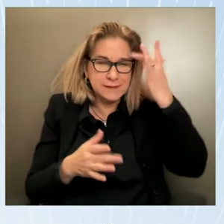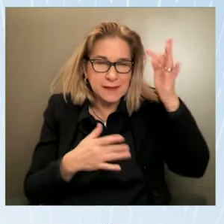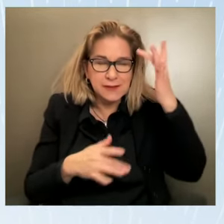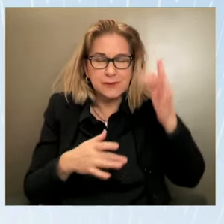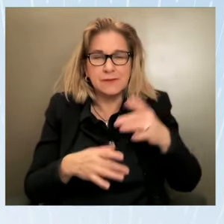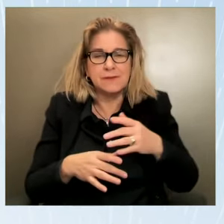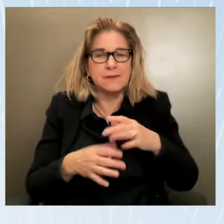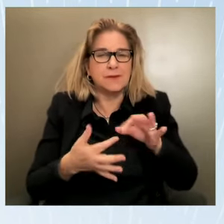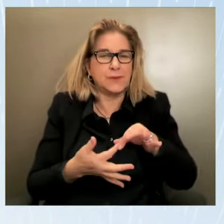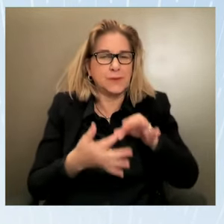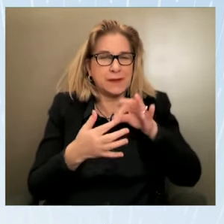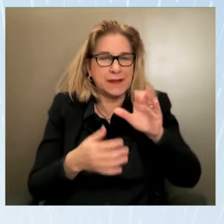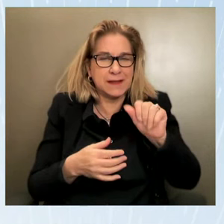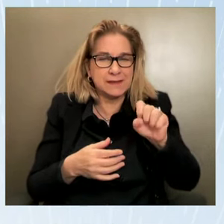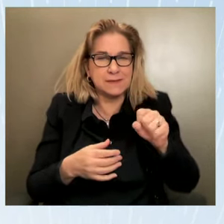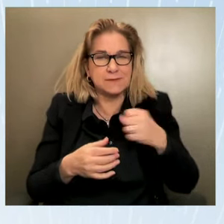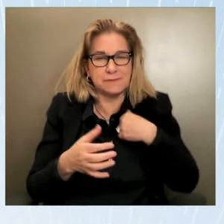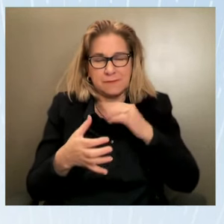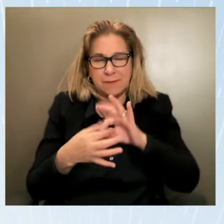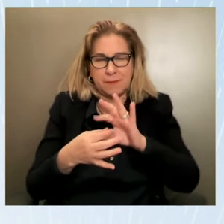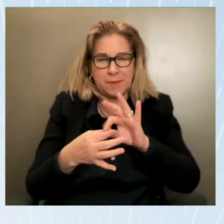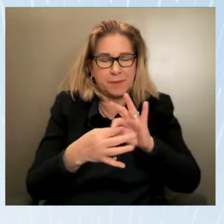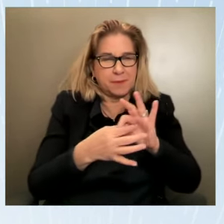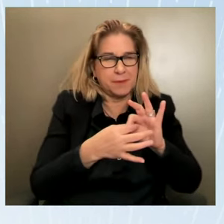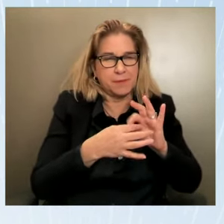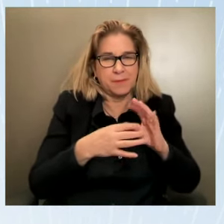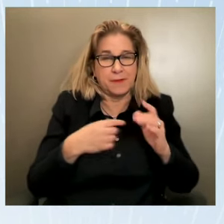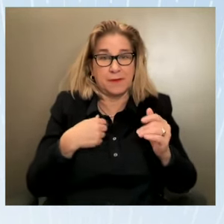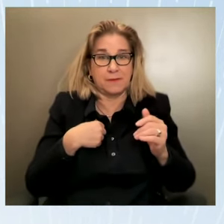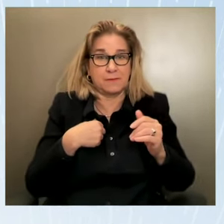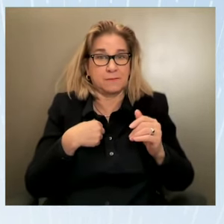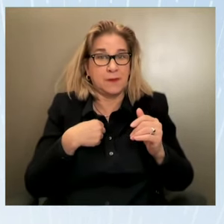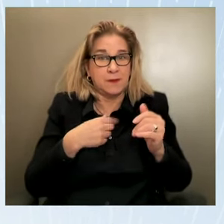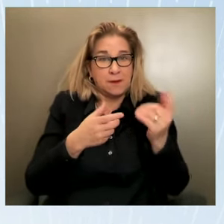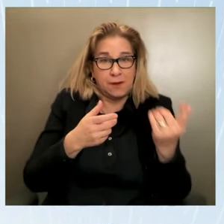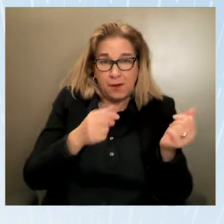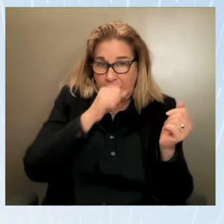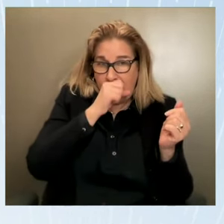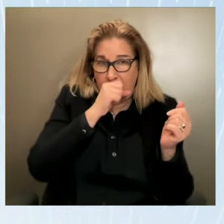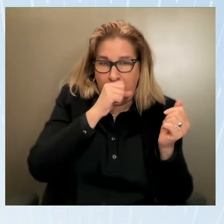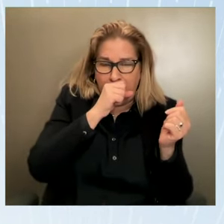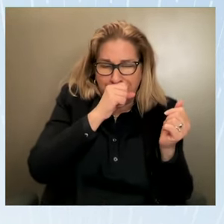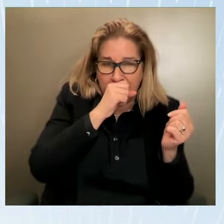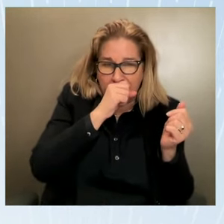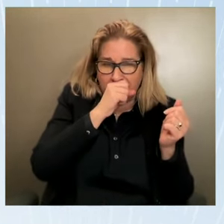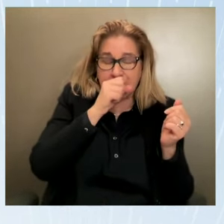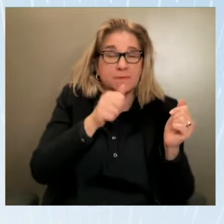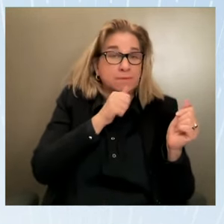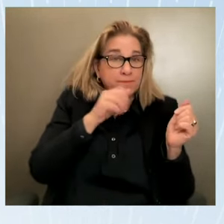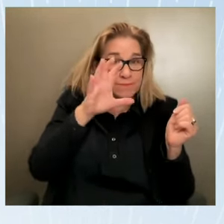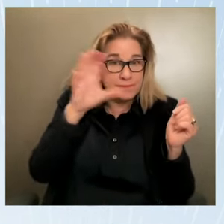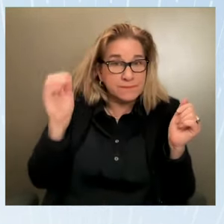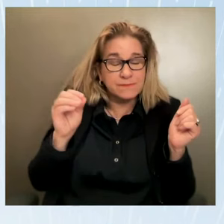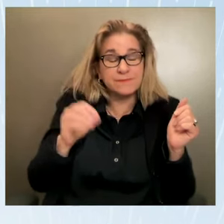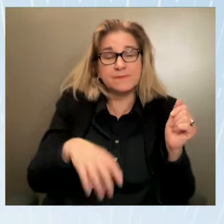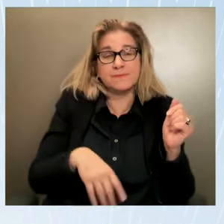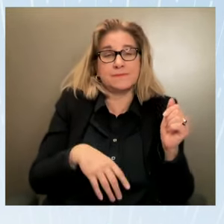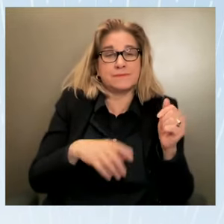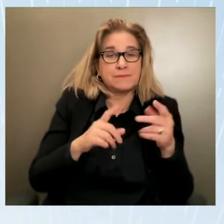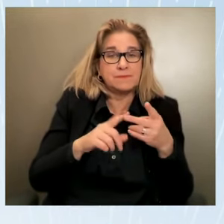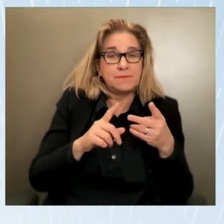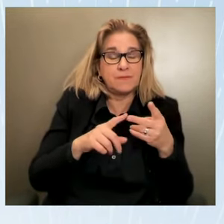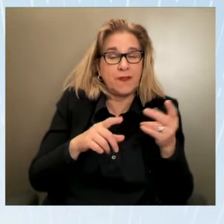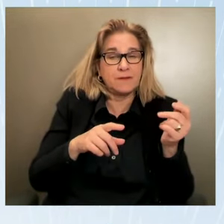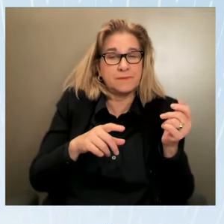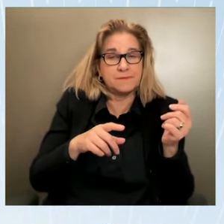NGOs, with local law enforcement, and so on down the list. That's what really makes the difference. So if we manage to really